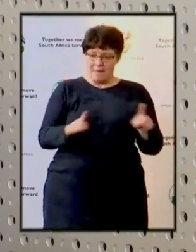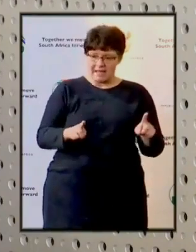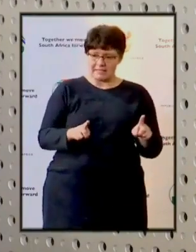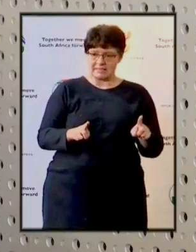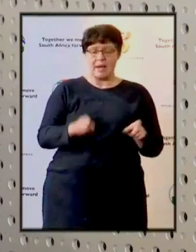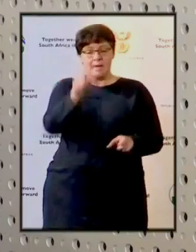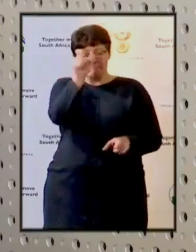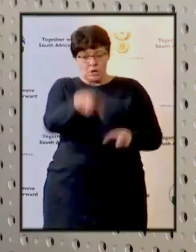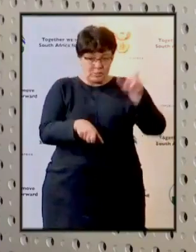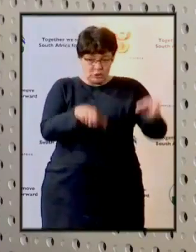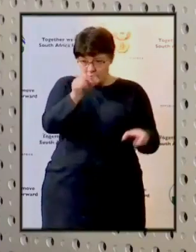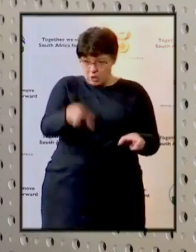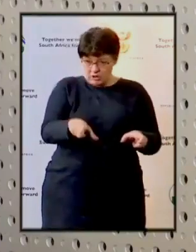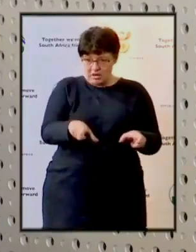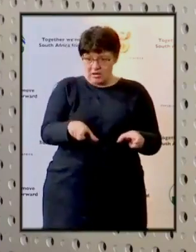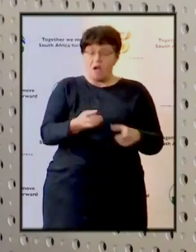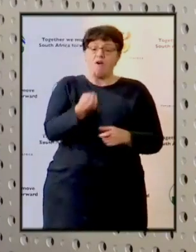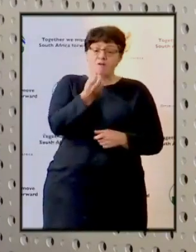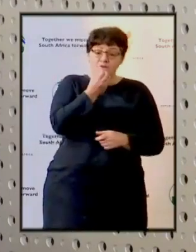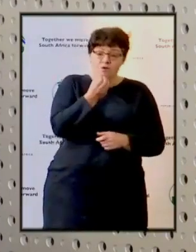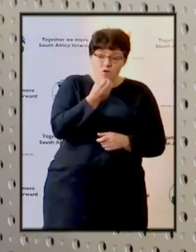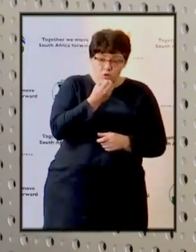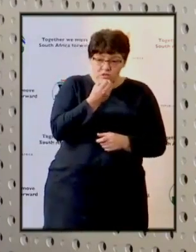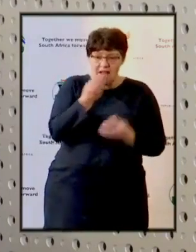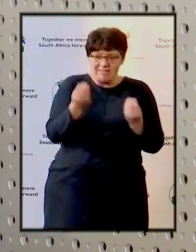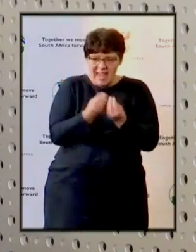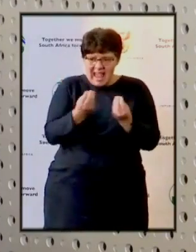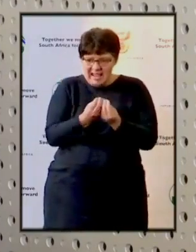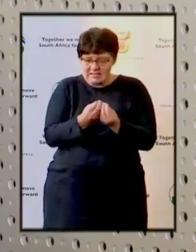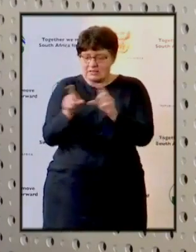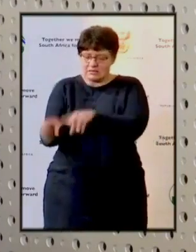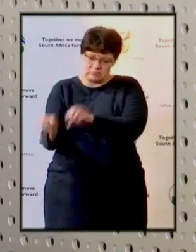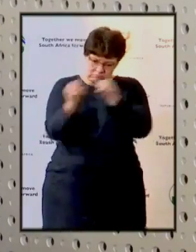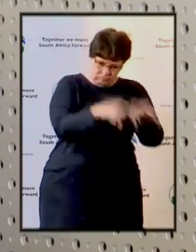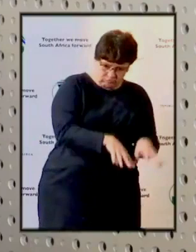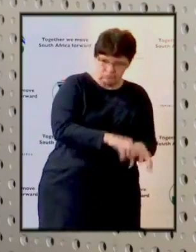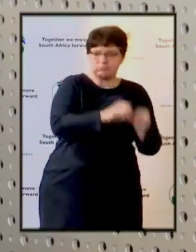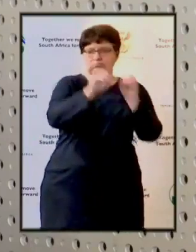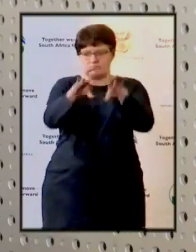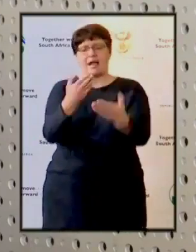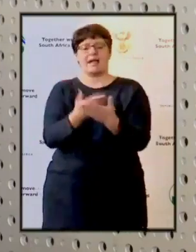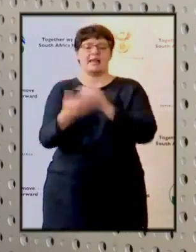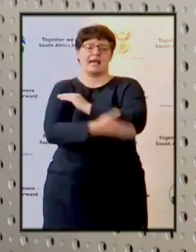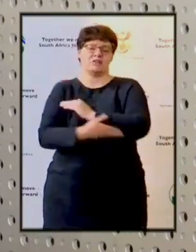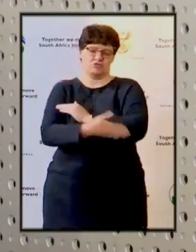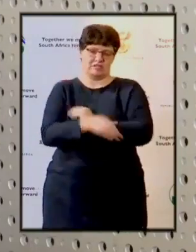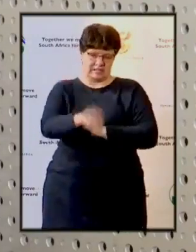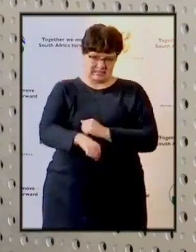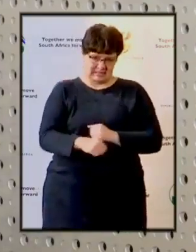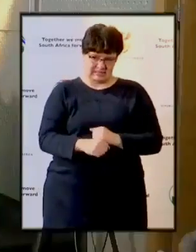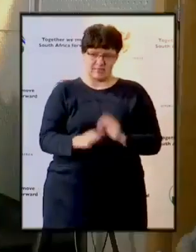kuhambe ukudla kanye nalezo zimpahla ezidingekayo emazweni angomakhelwane.